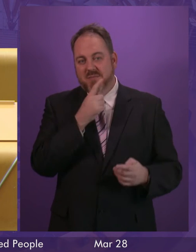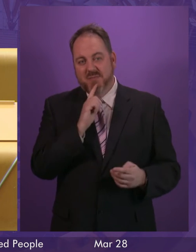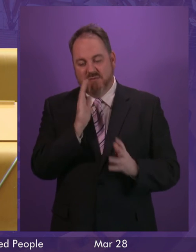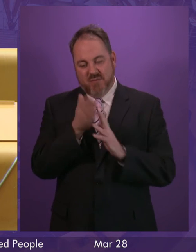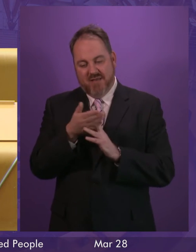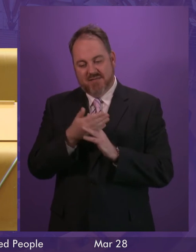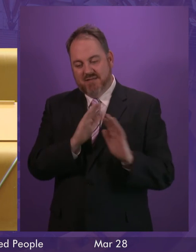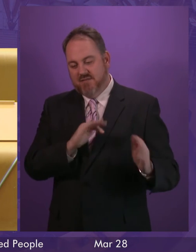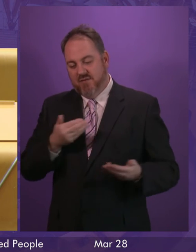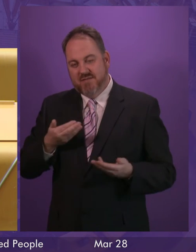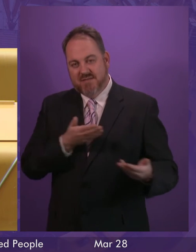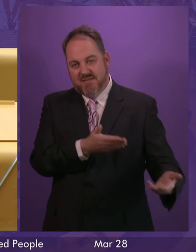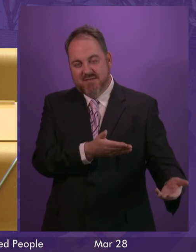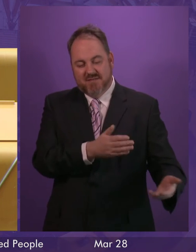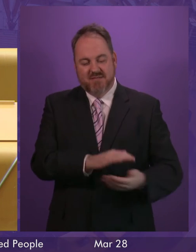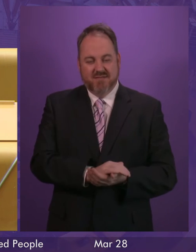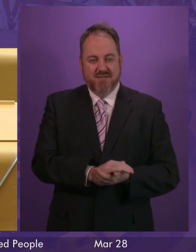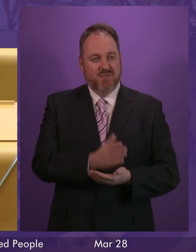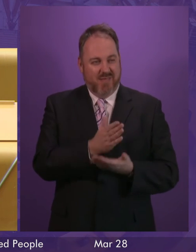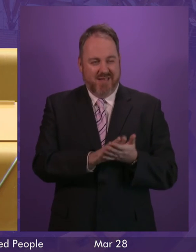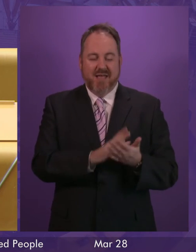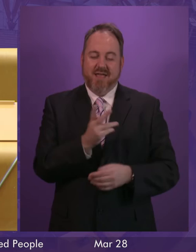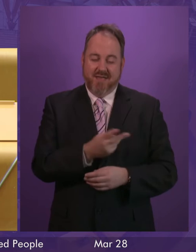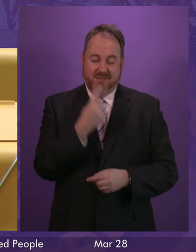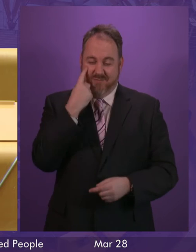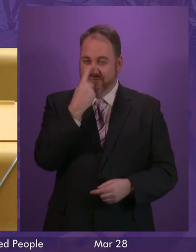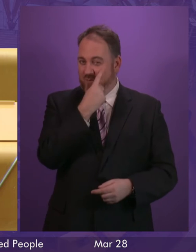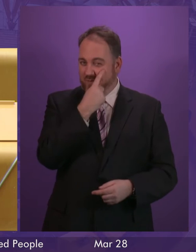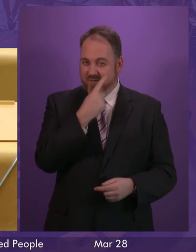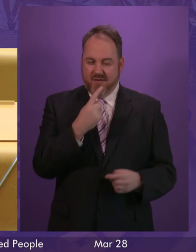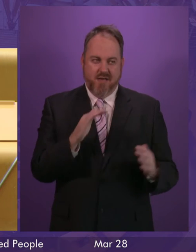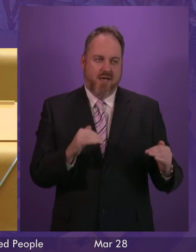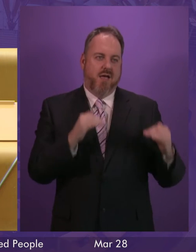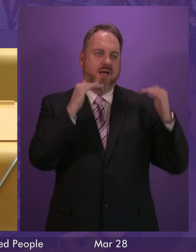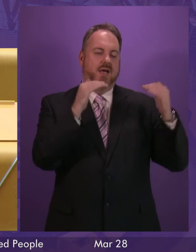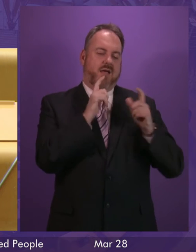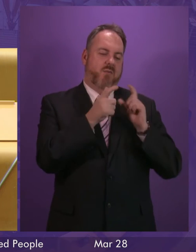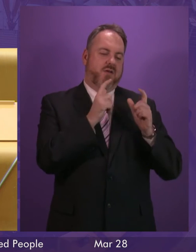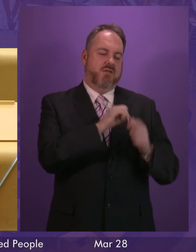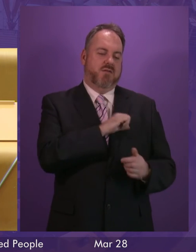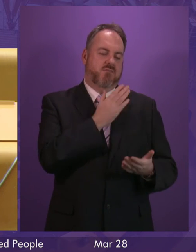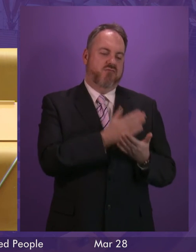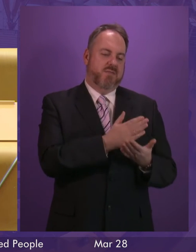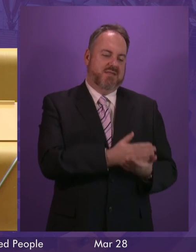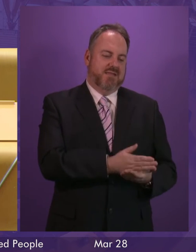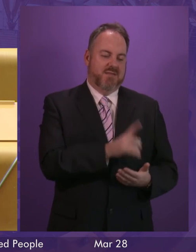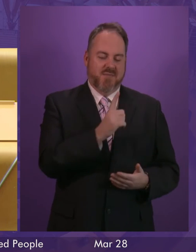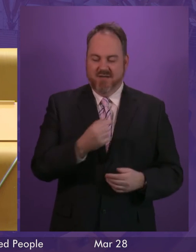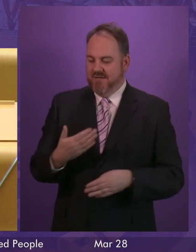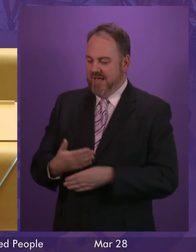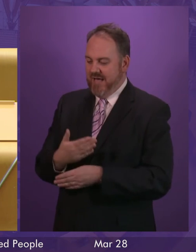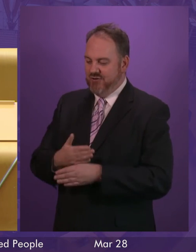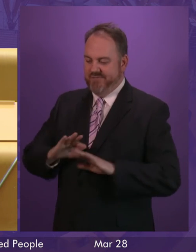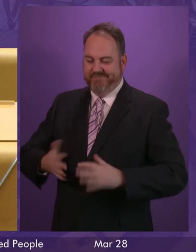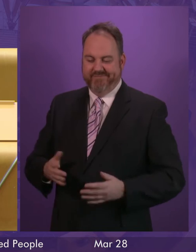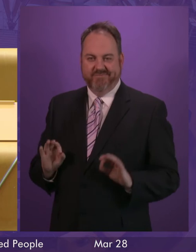happened. Another example of over-promising but under-delivering. Whether it's supporting independent living to enable choices,